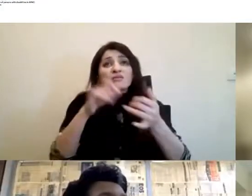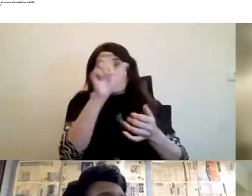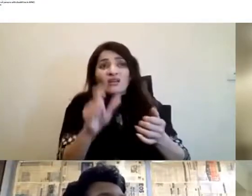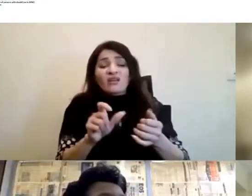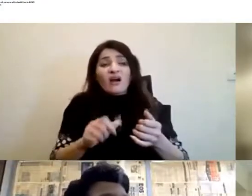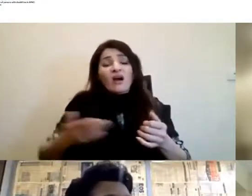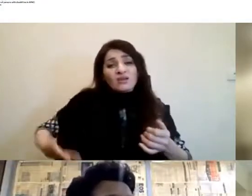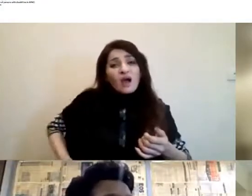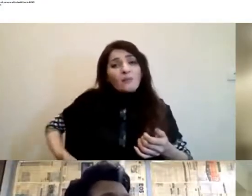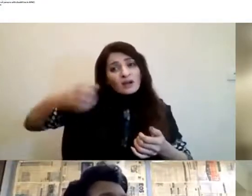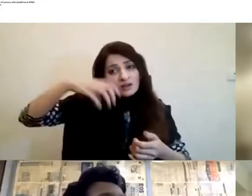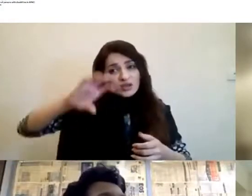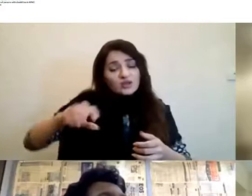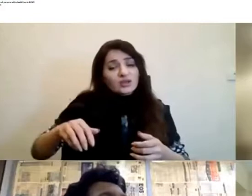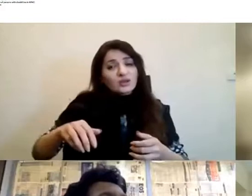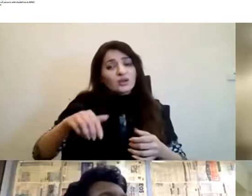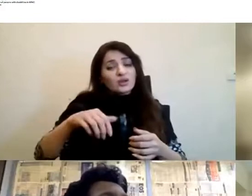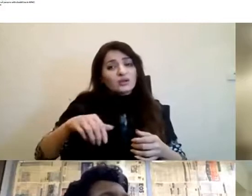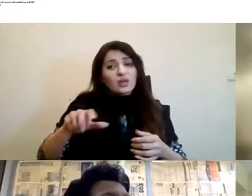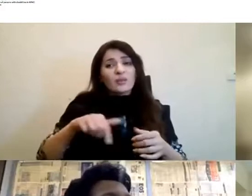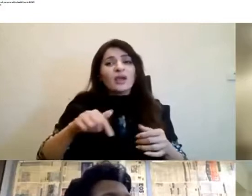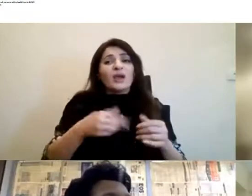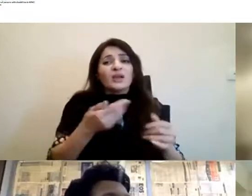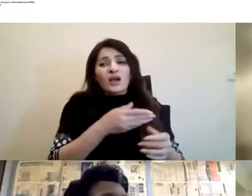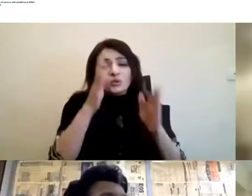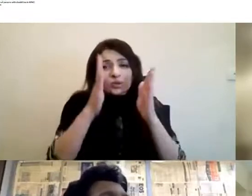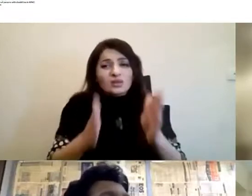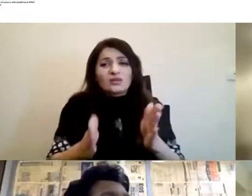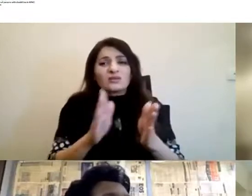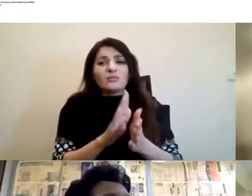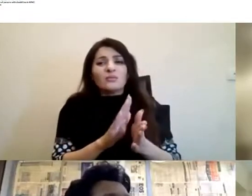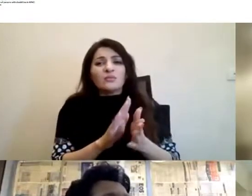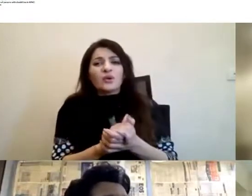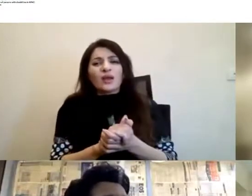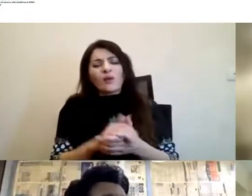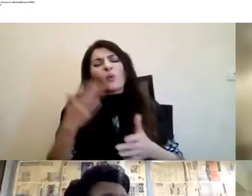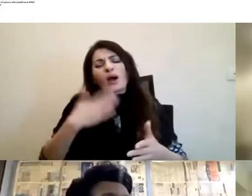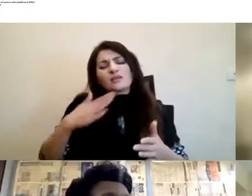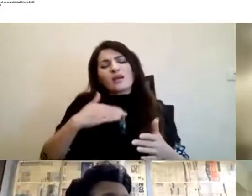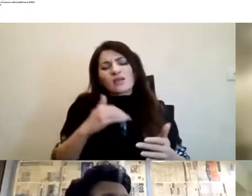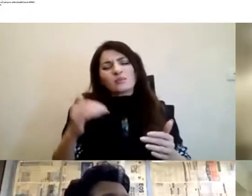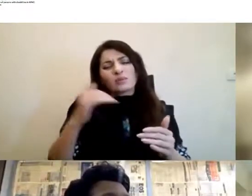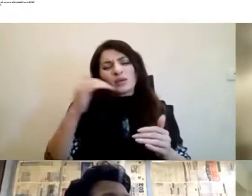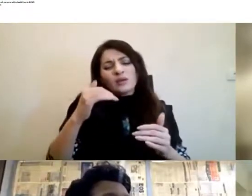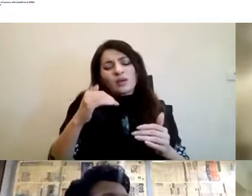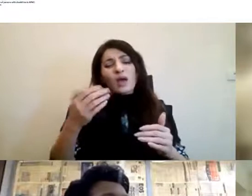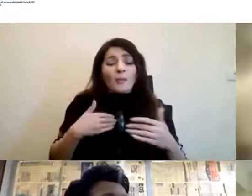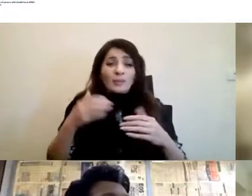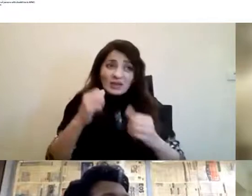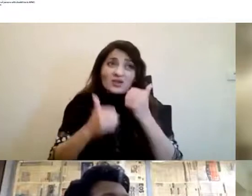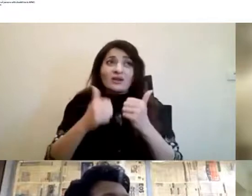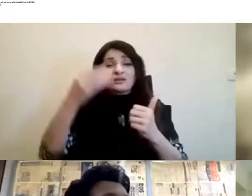Bangladesh, where this ecosystem is at a very infancy stage and it's building up, there we have challenges. The first challenge